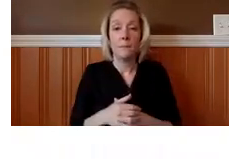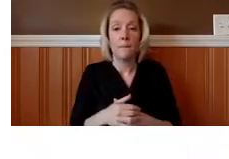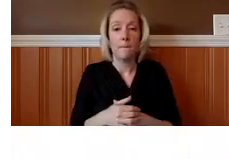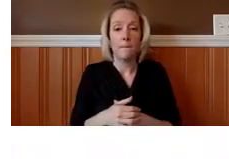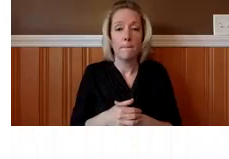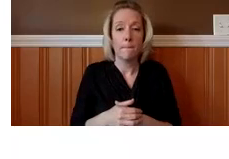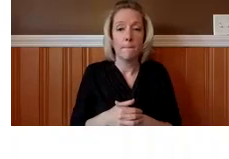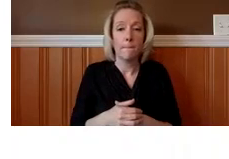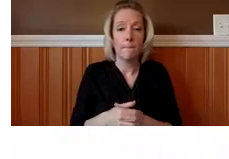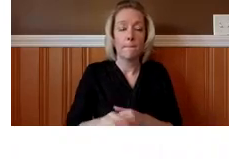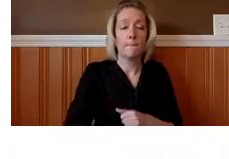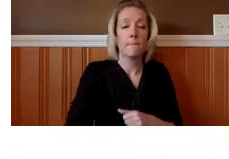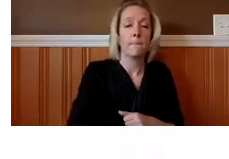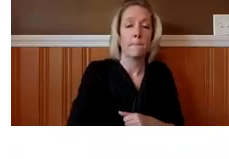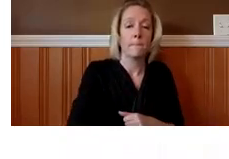Ready?